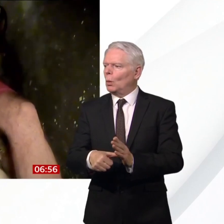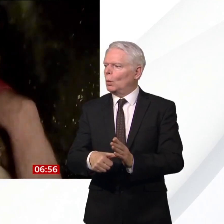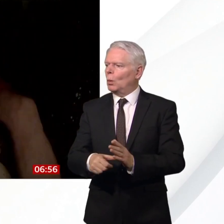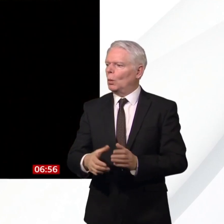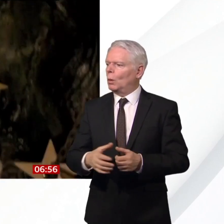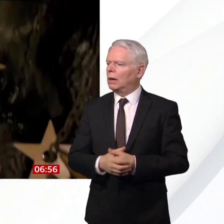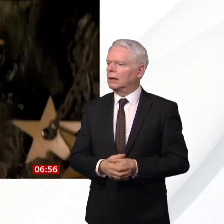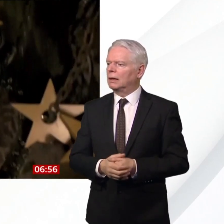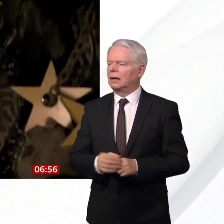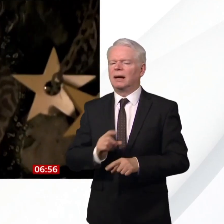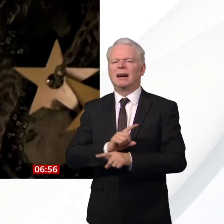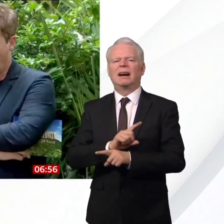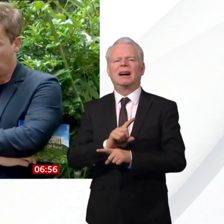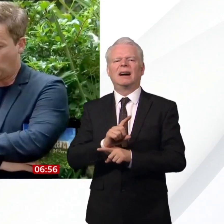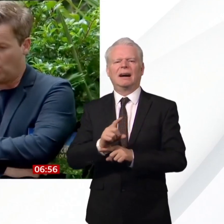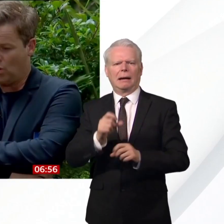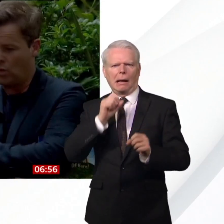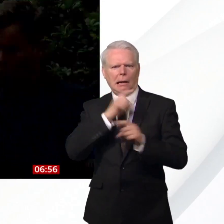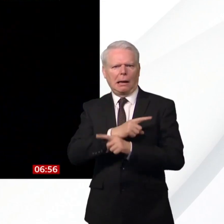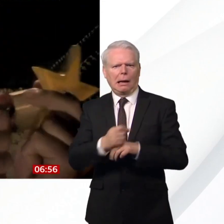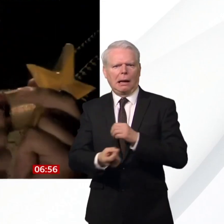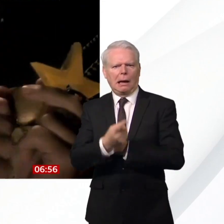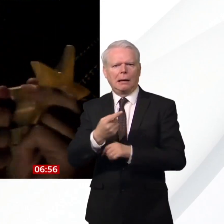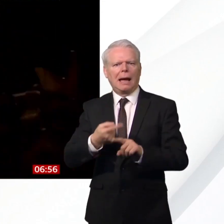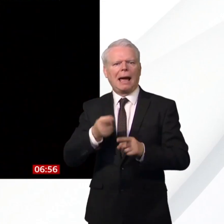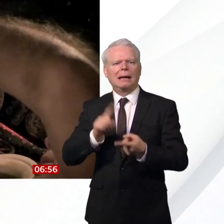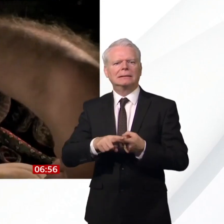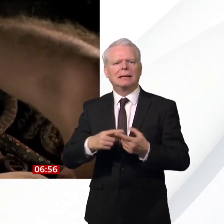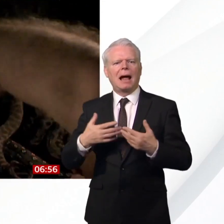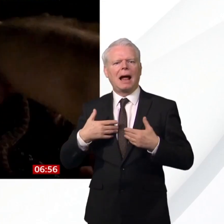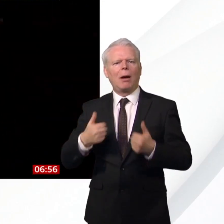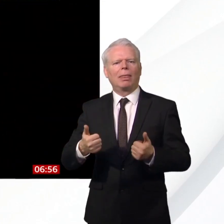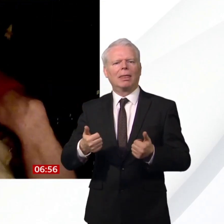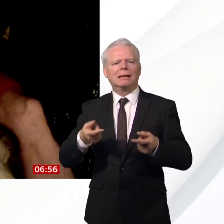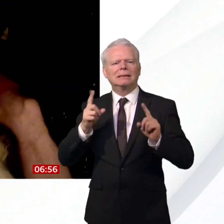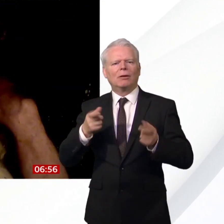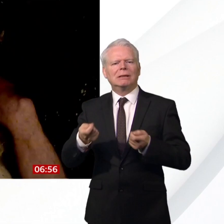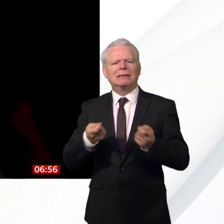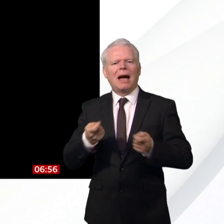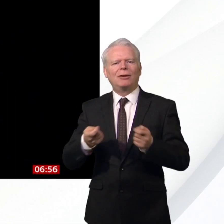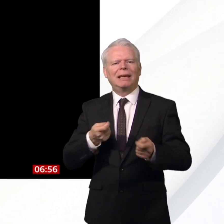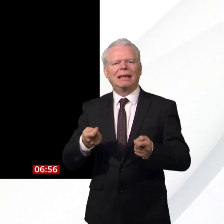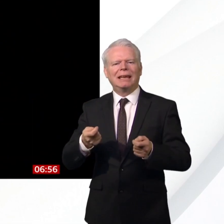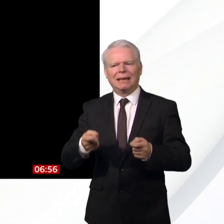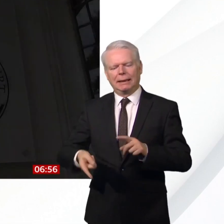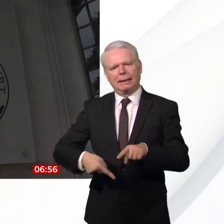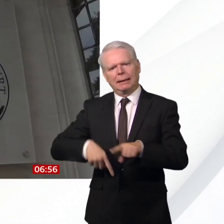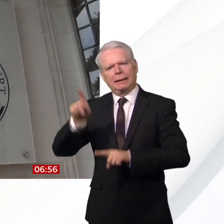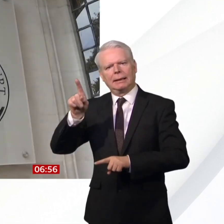swapped Westminster for a box of snakes in the Australian jungle. Insert your own joke there. Something's going up my leg.